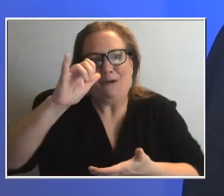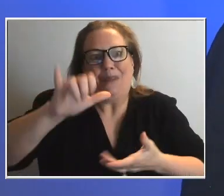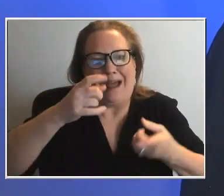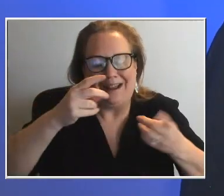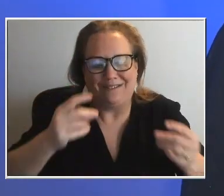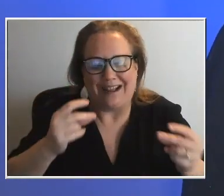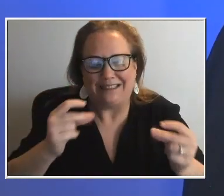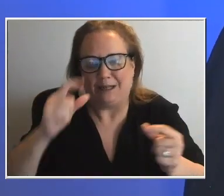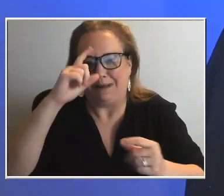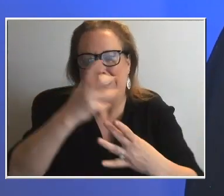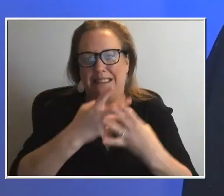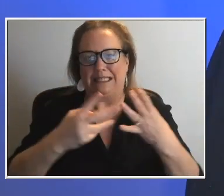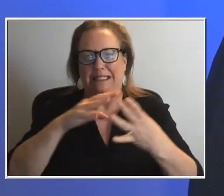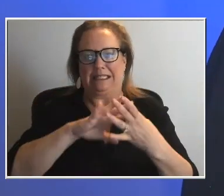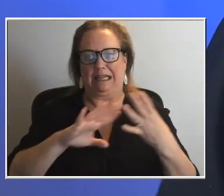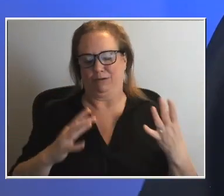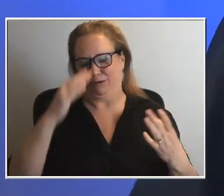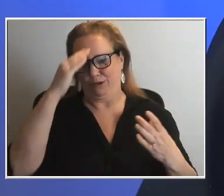the schedule is,